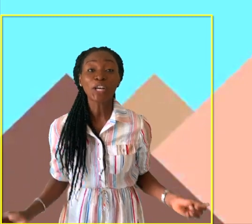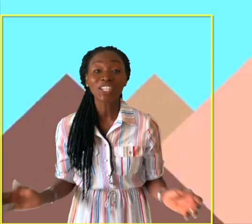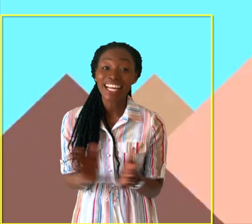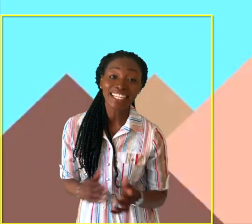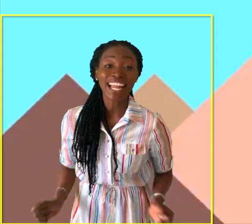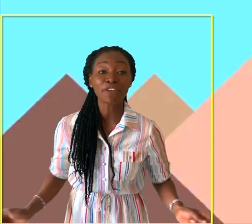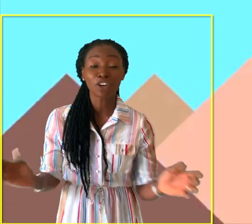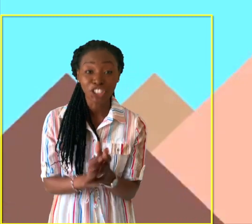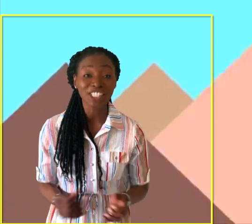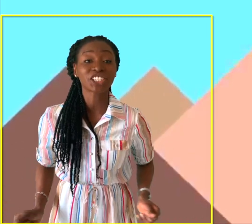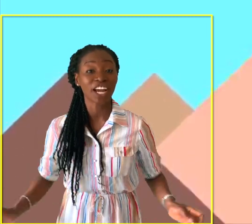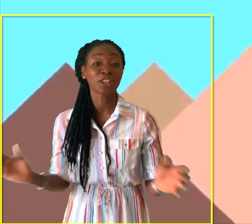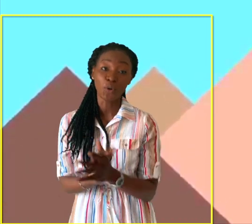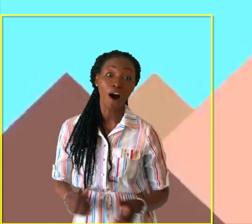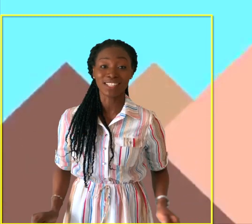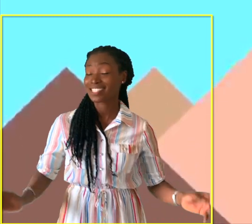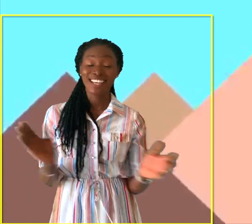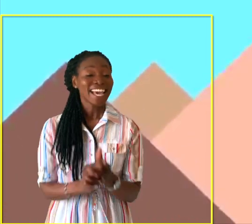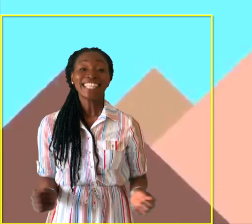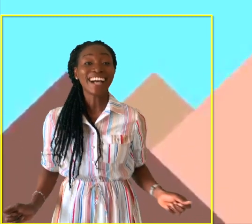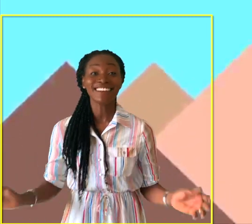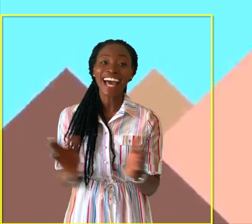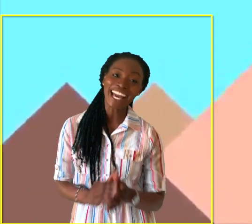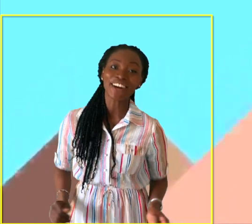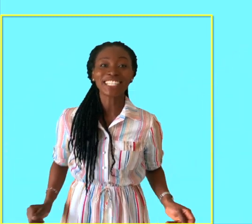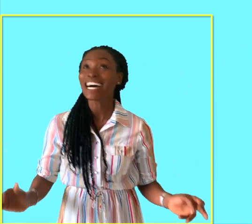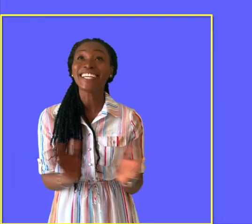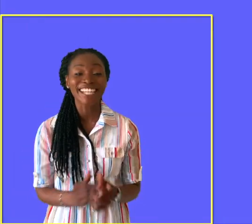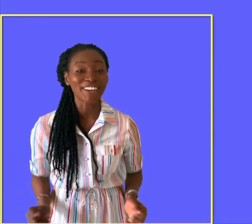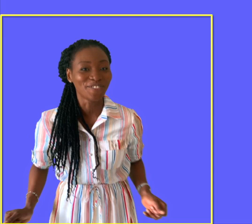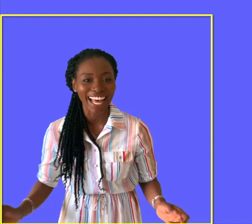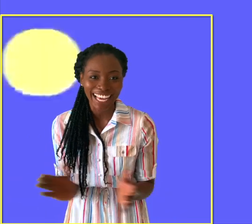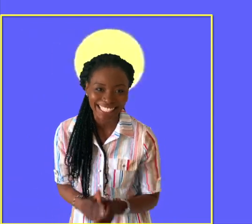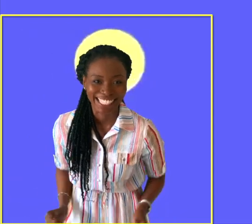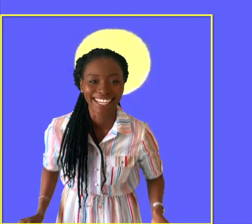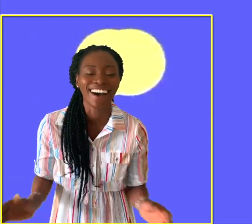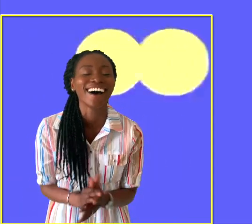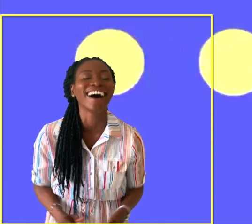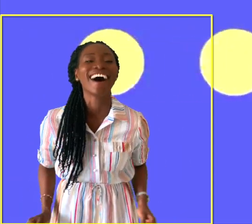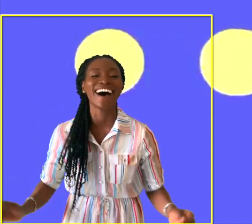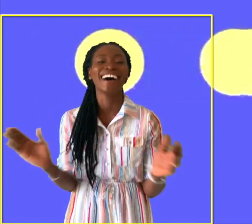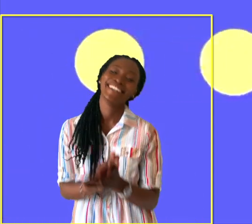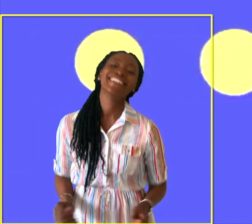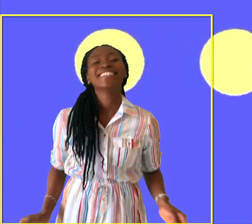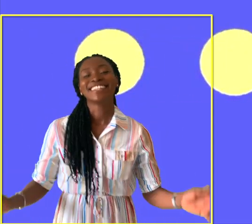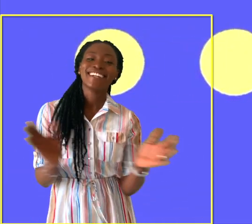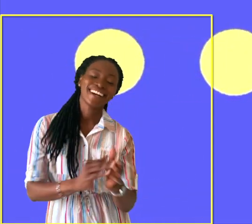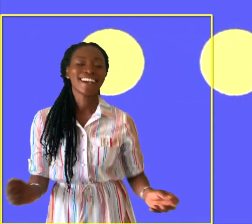Hallelujah. We're going to let the light of Jesus shine through us. It's our year of light.